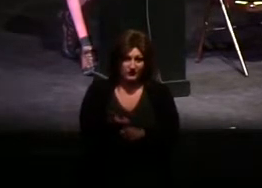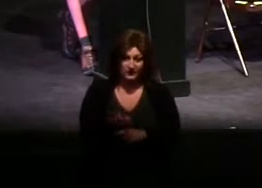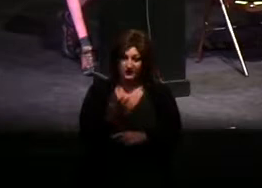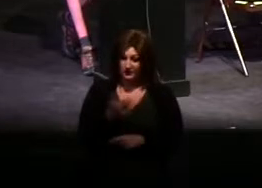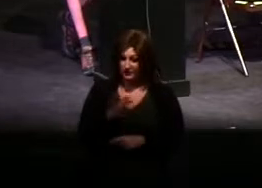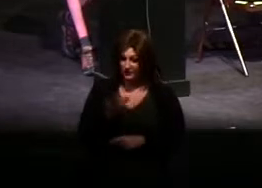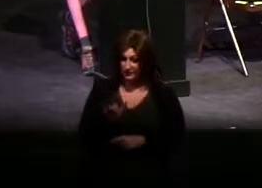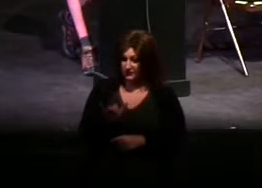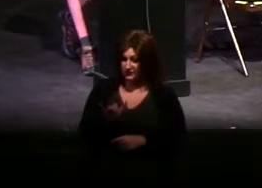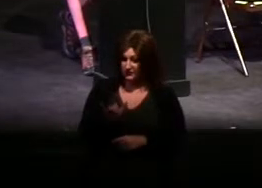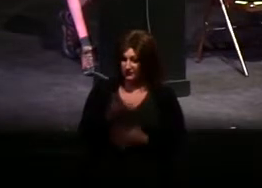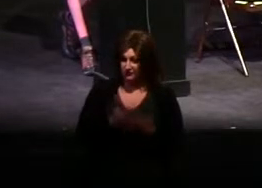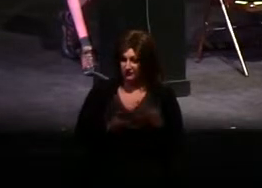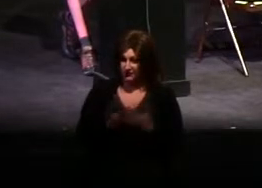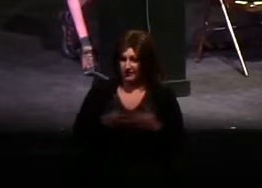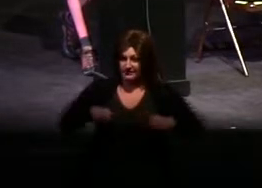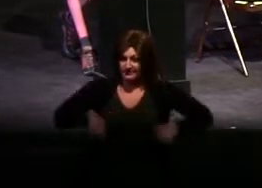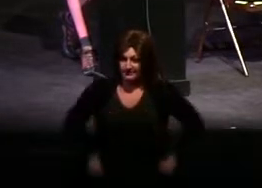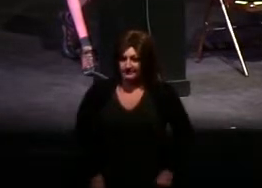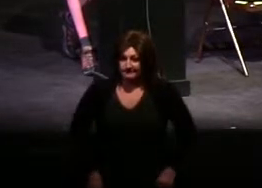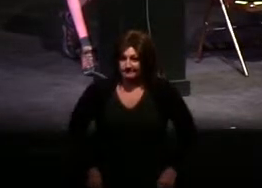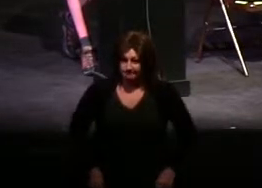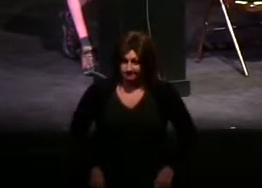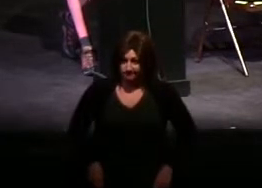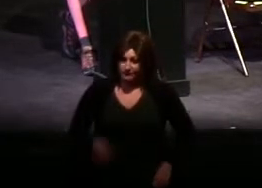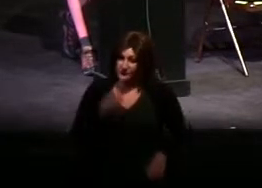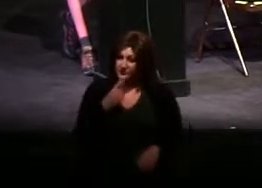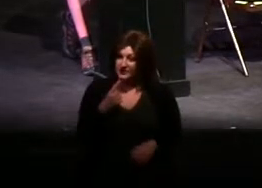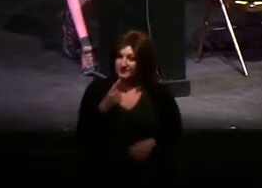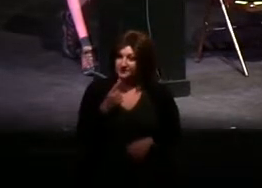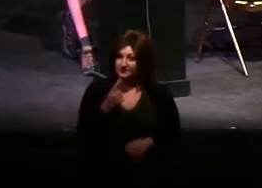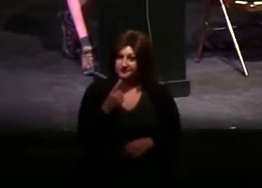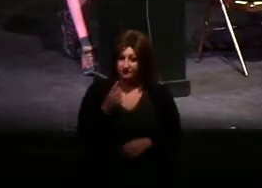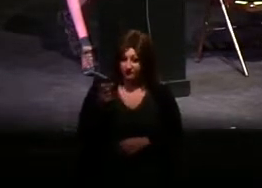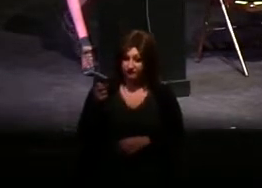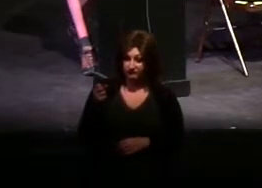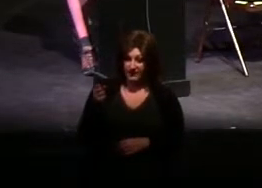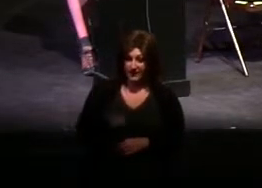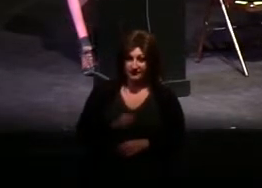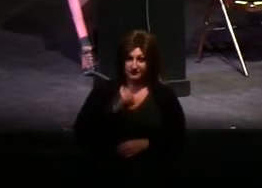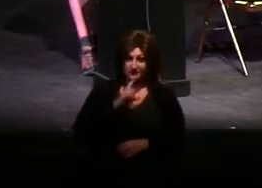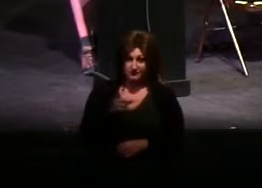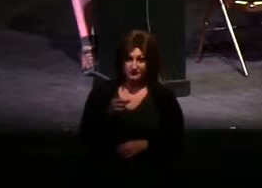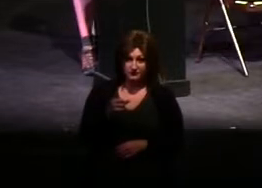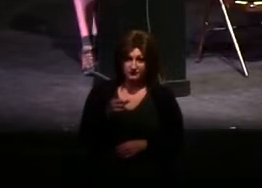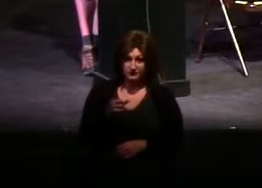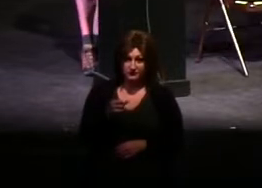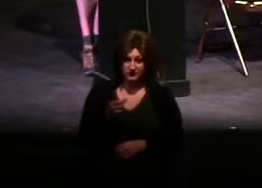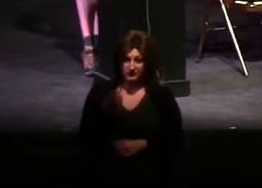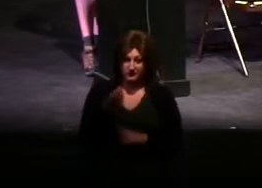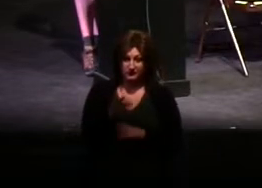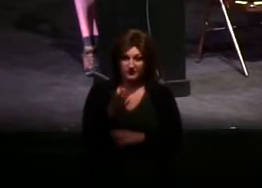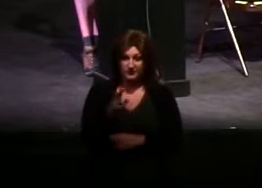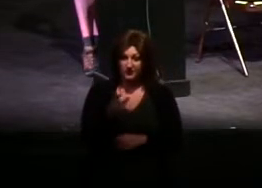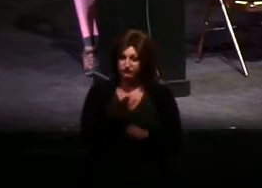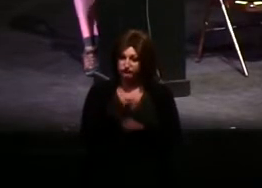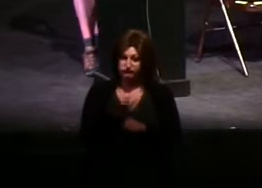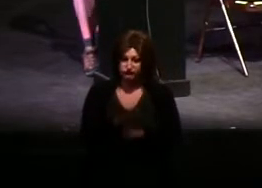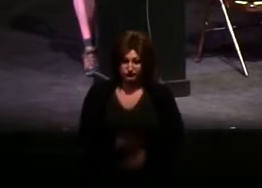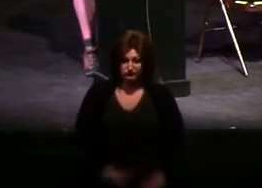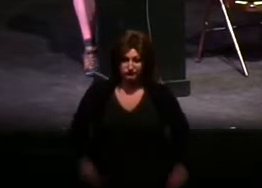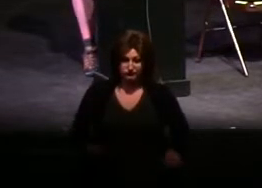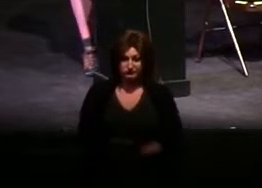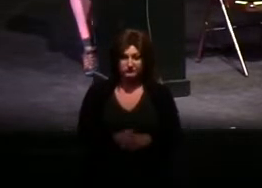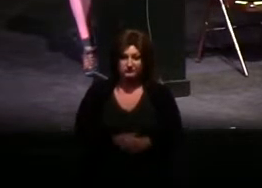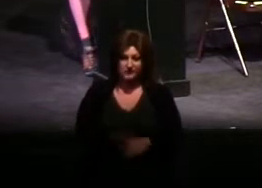Cheryl thrust her hands deep in her jeans pockets. She said, "Yeah, sure, out back of the barn, there's plenty of room."